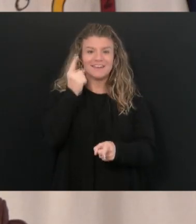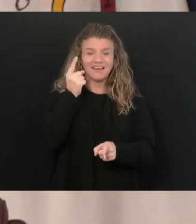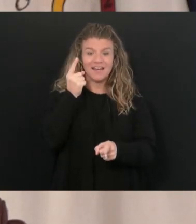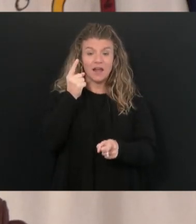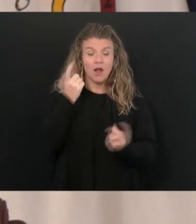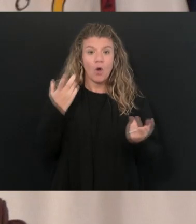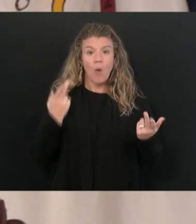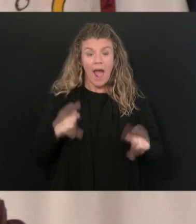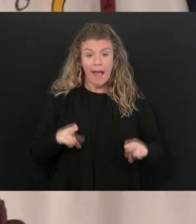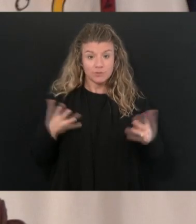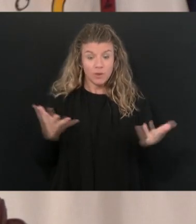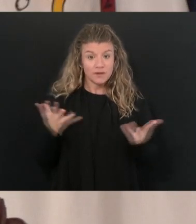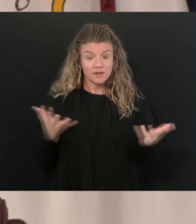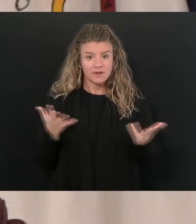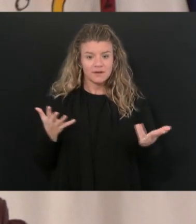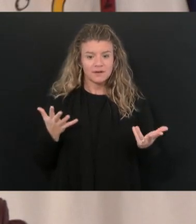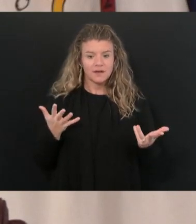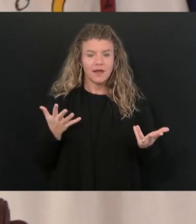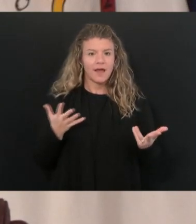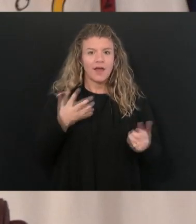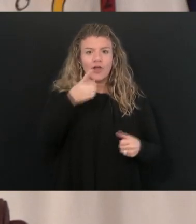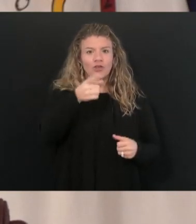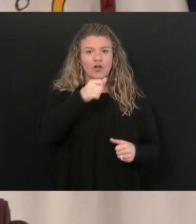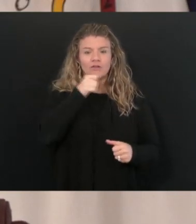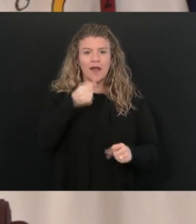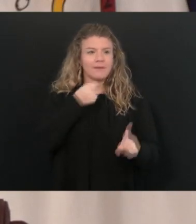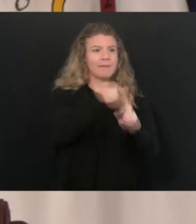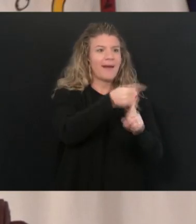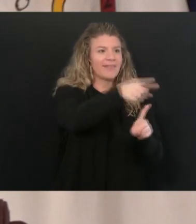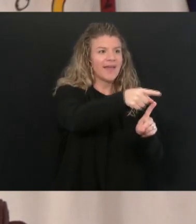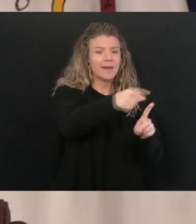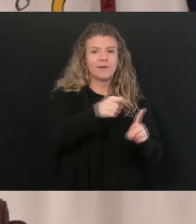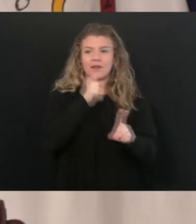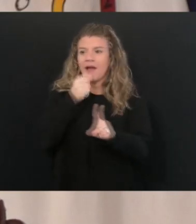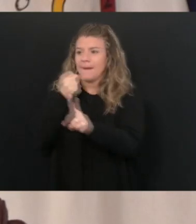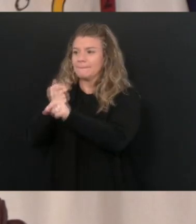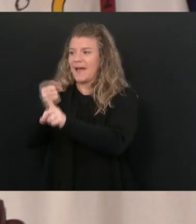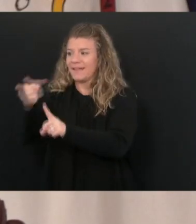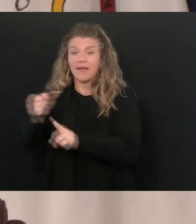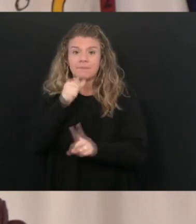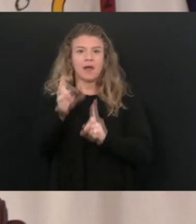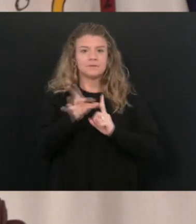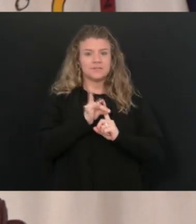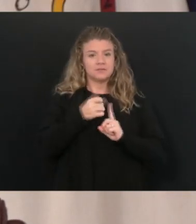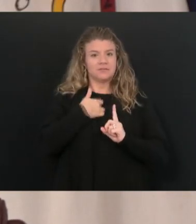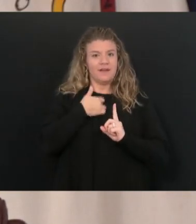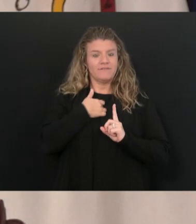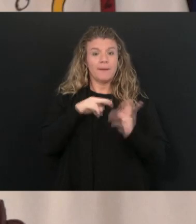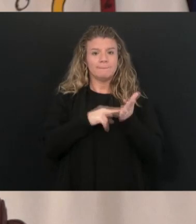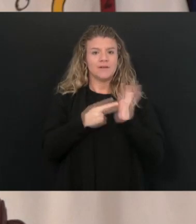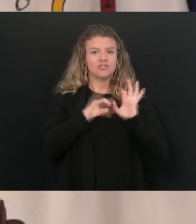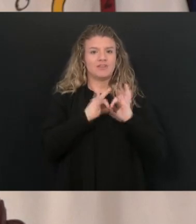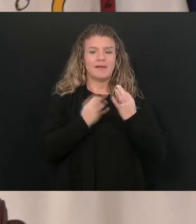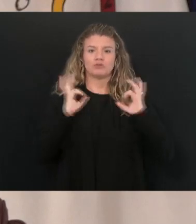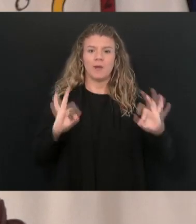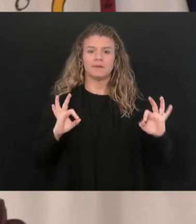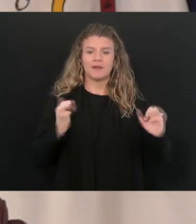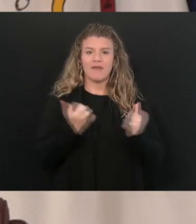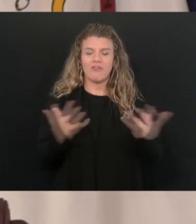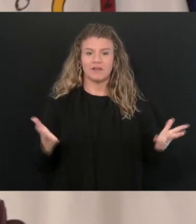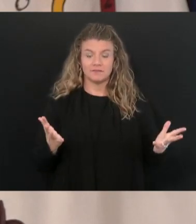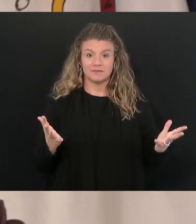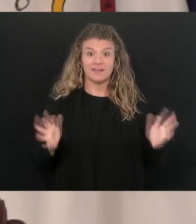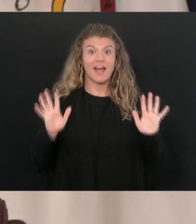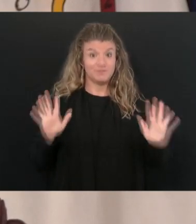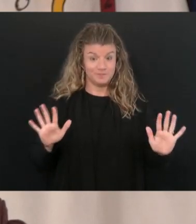what happens is you don't affect somebody else. You don't get sick yourself. Your family stays in great shape and all that kind of stuff.